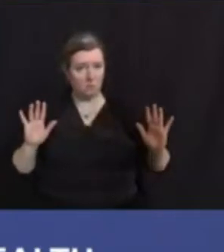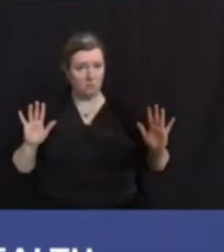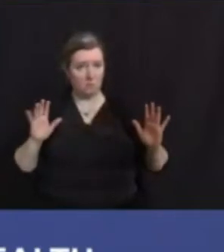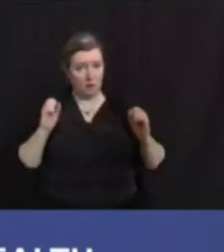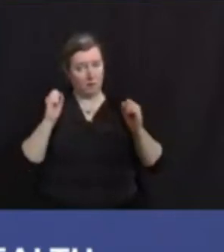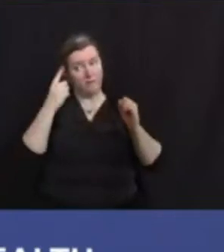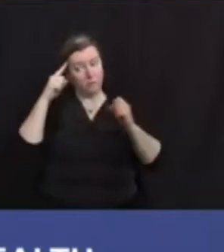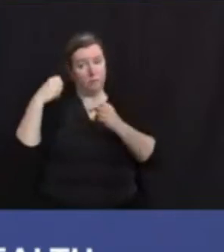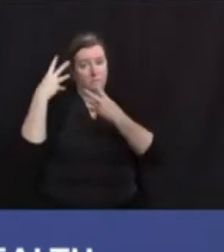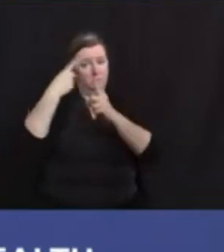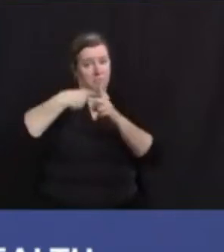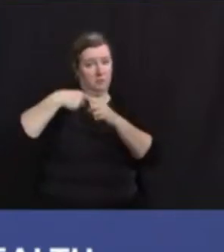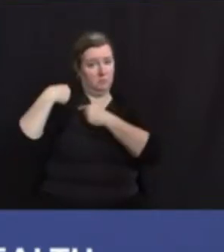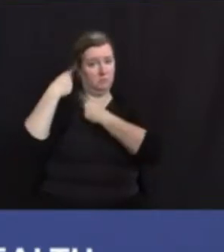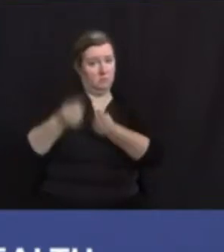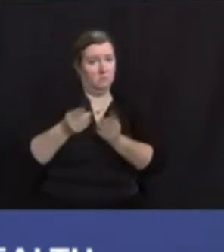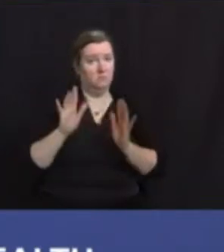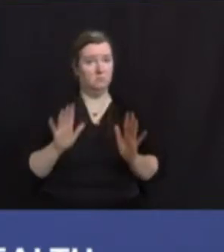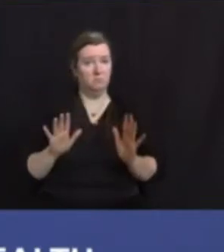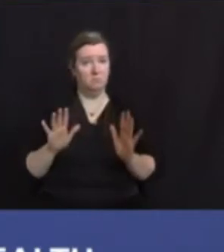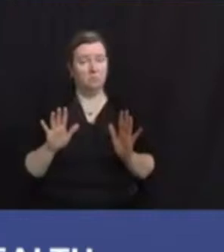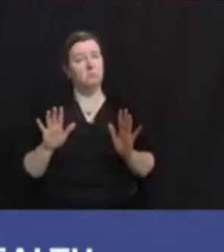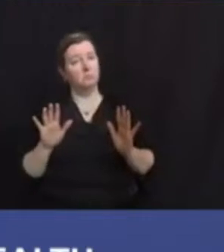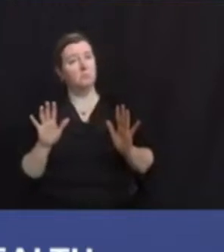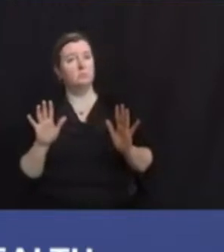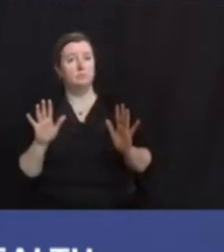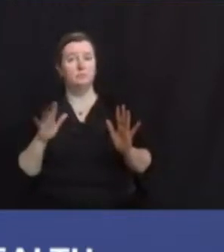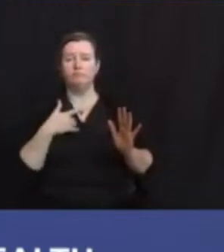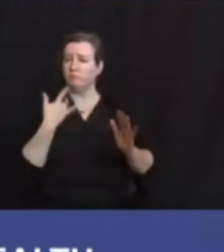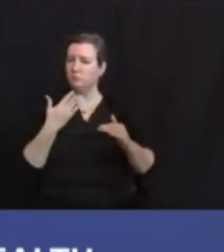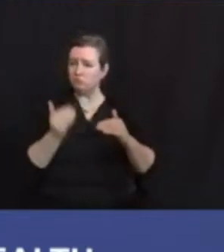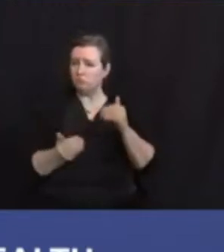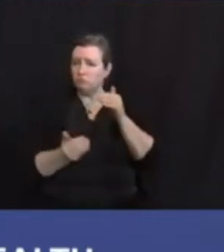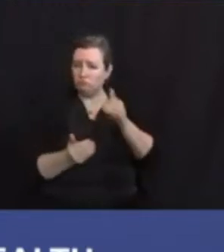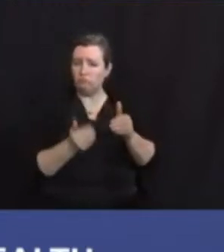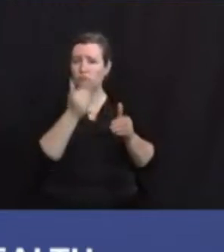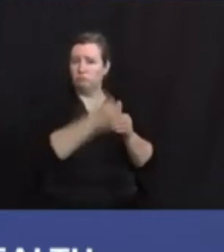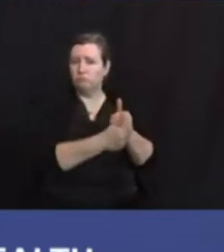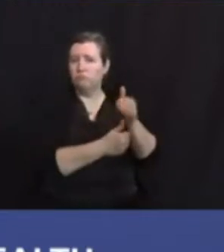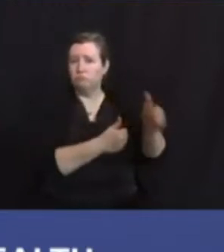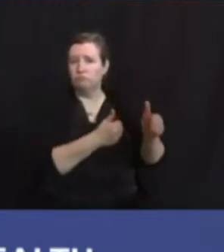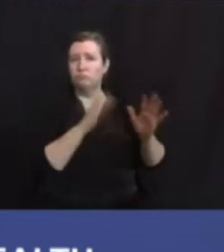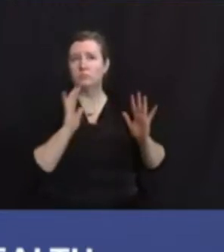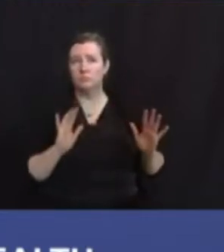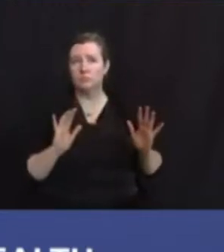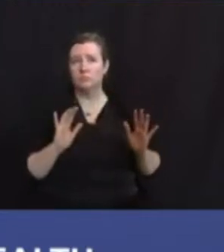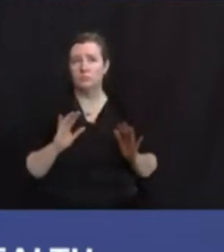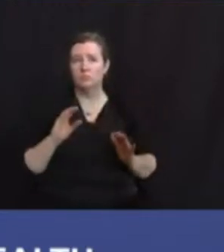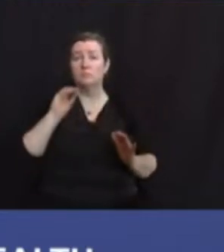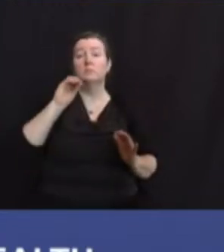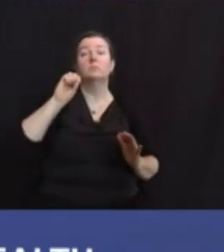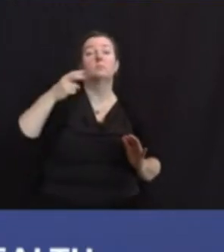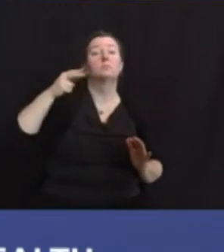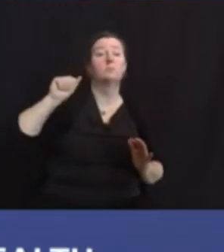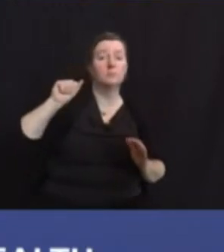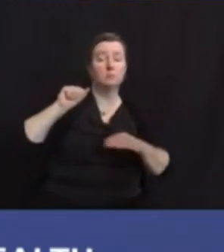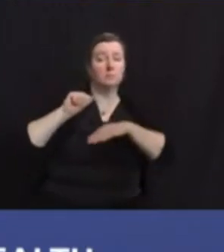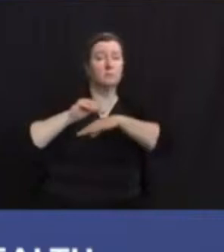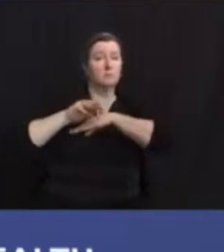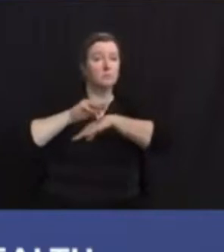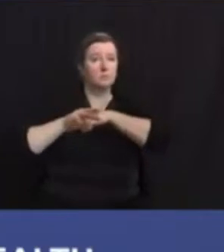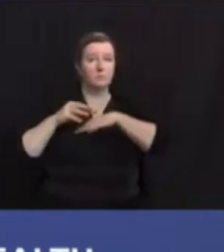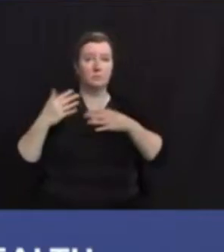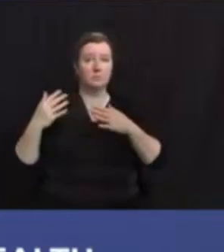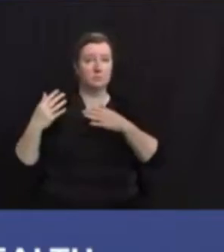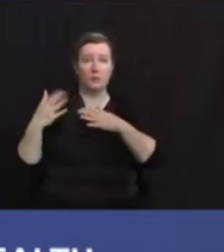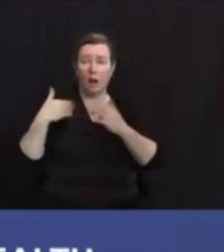steps if we felt we couldn't be in a similar mode going forward. OSHA guidance, I have to admit I've not read it in chapter